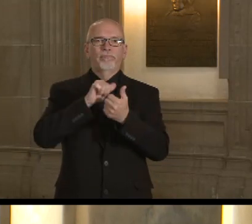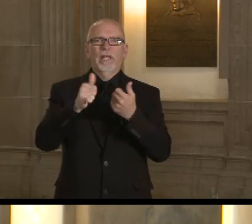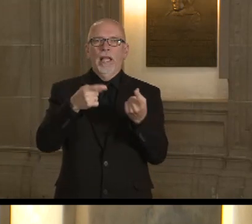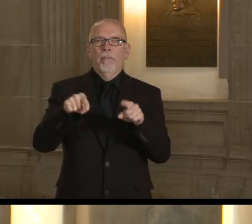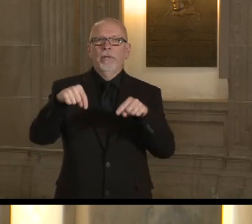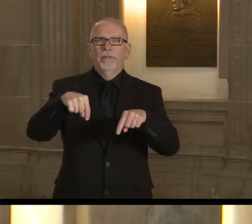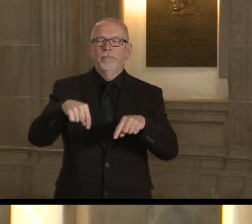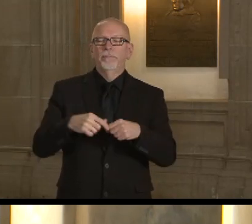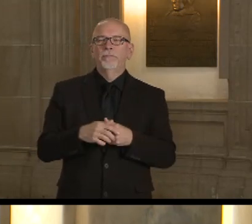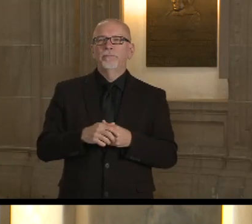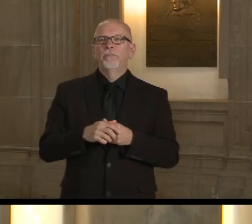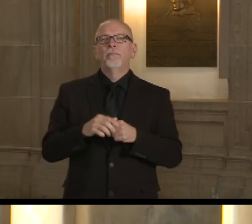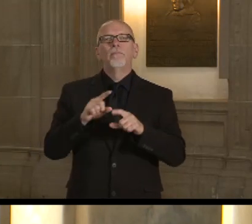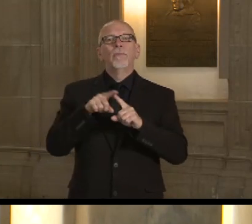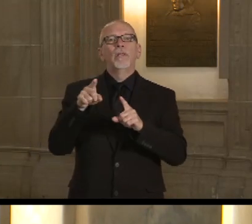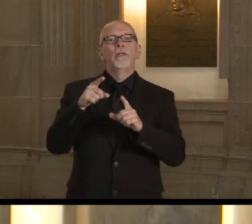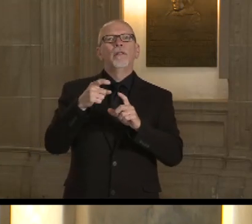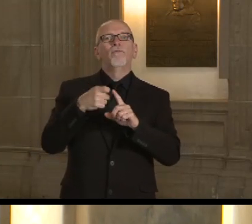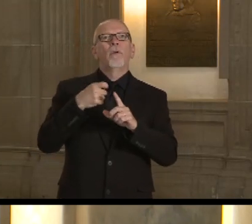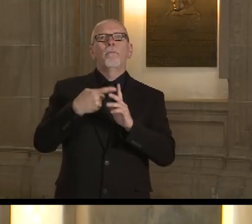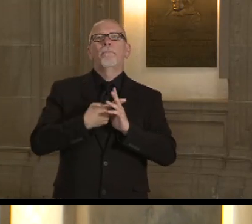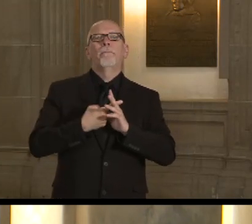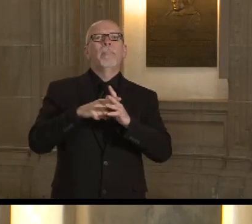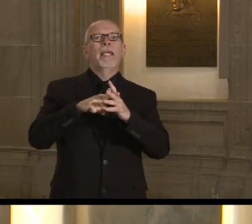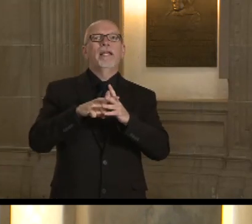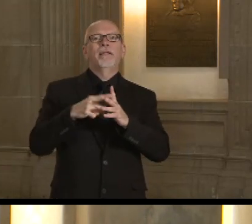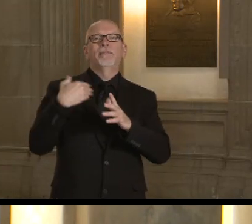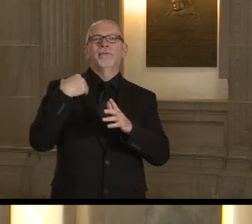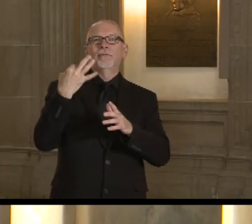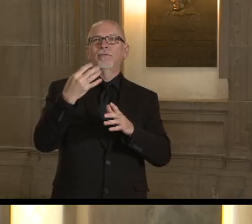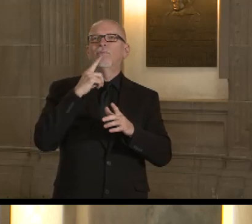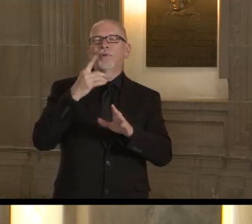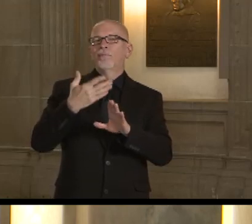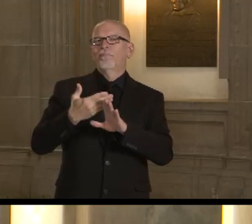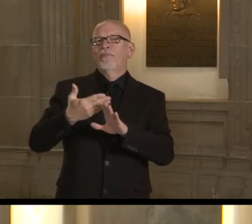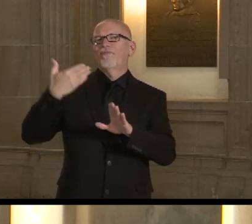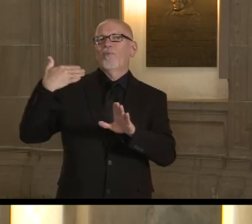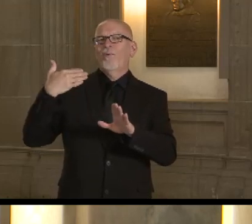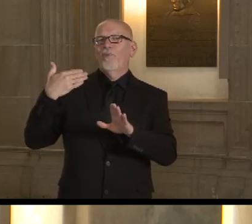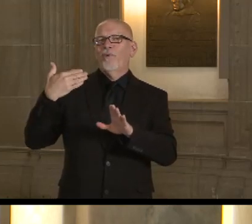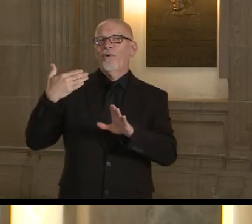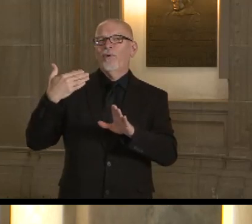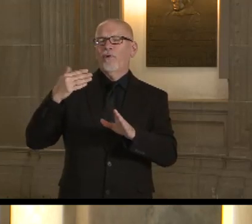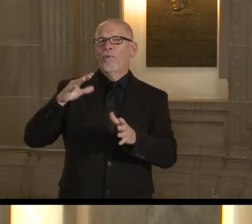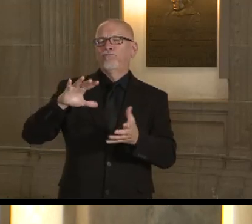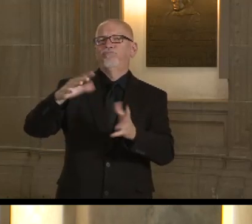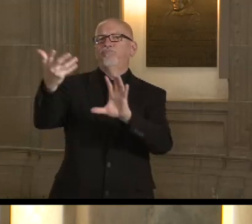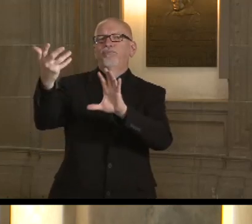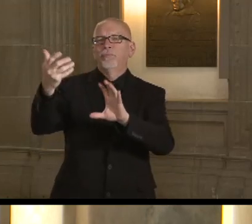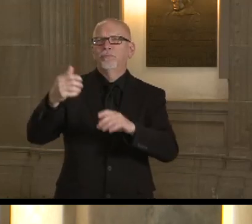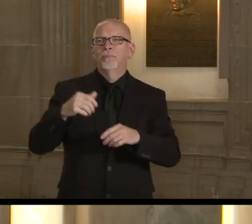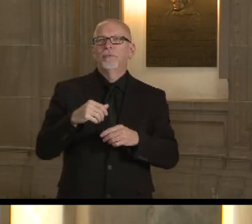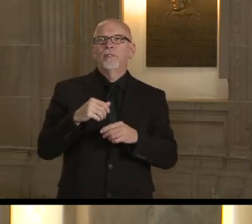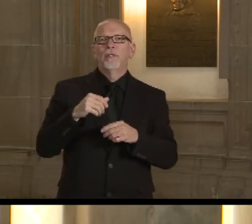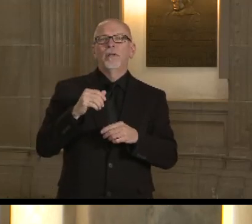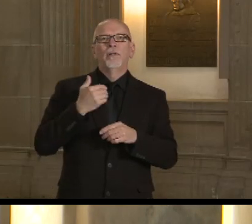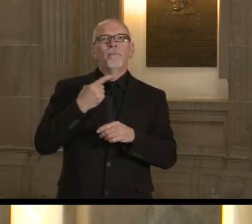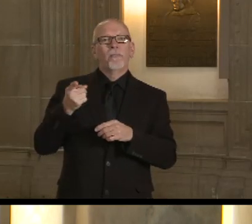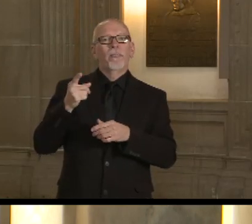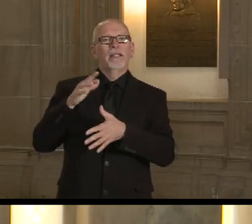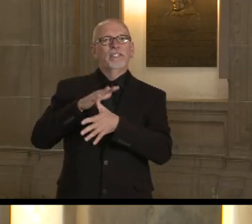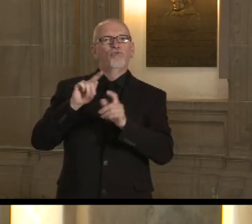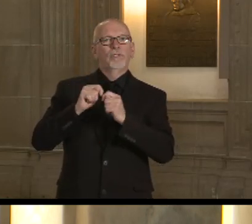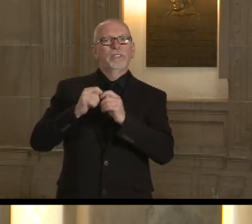occur. But from the very outset, way before it spun out of control, our senior